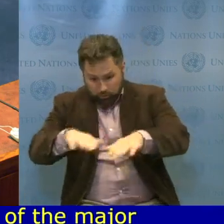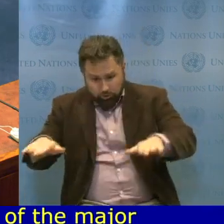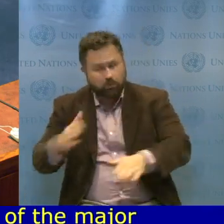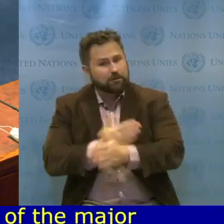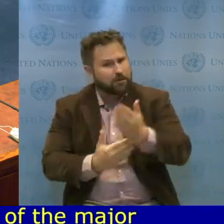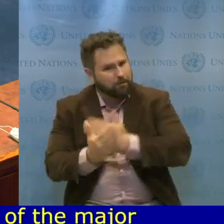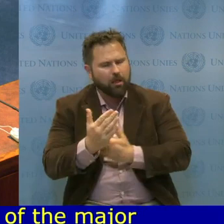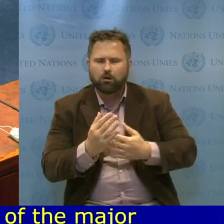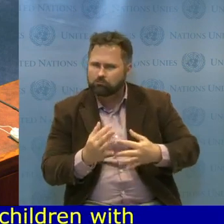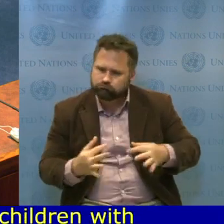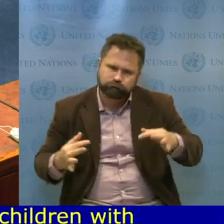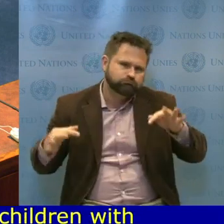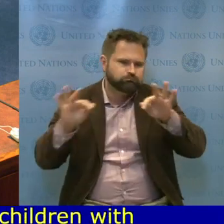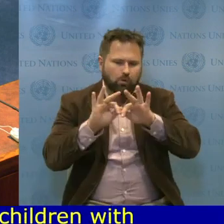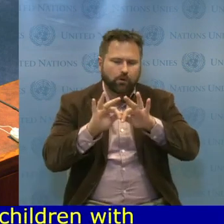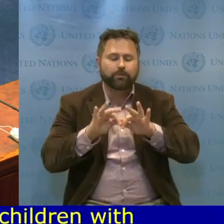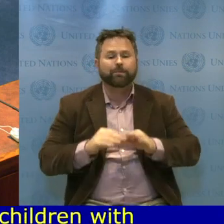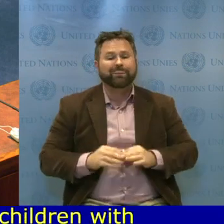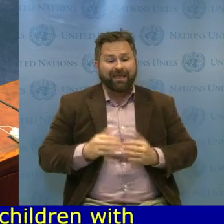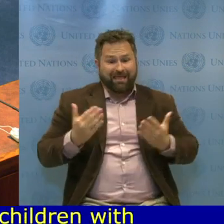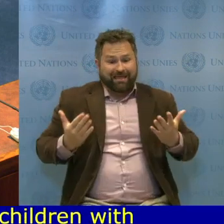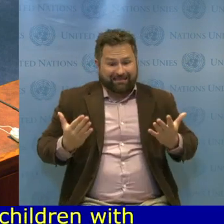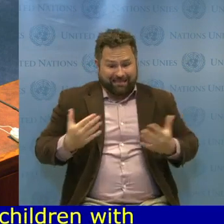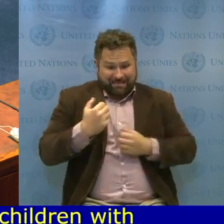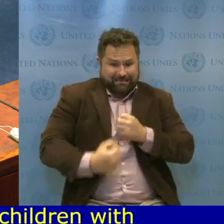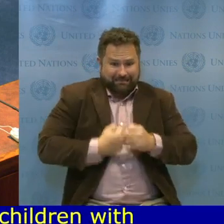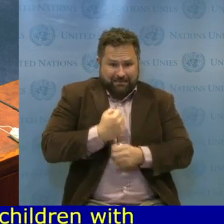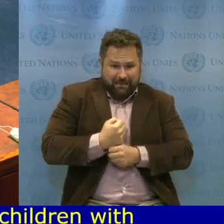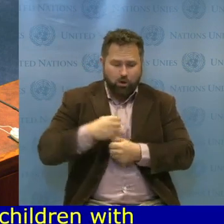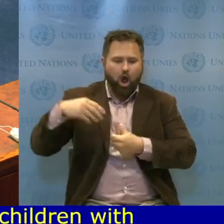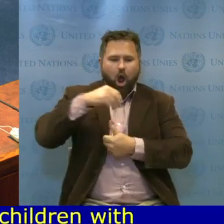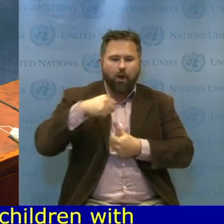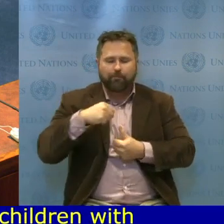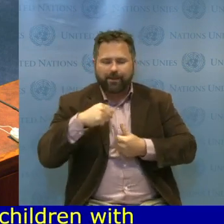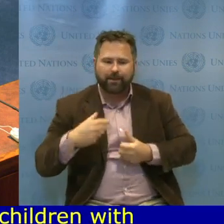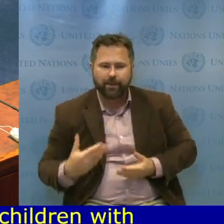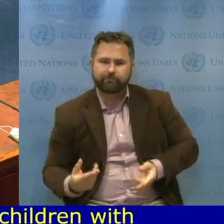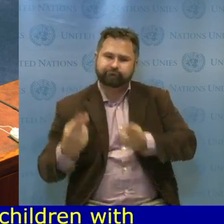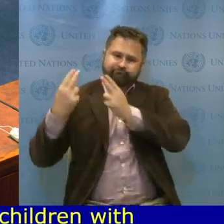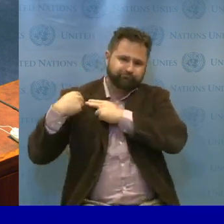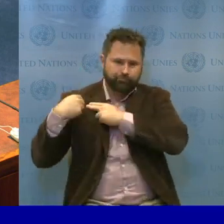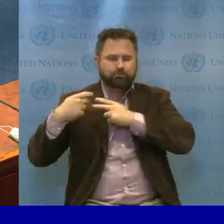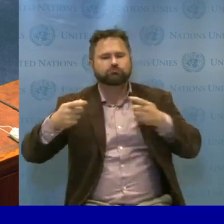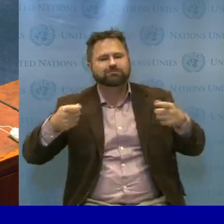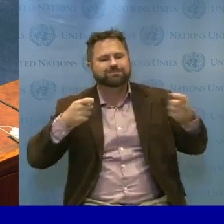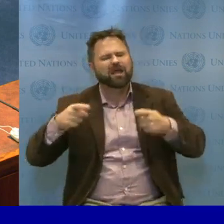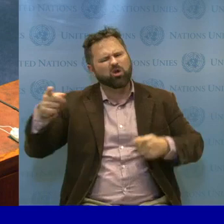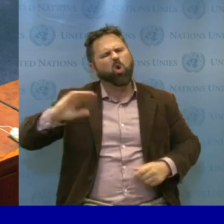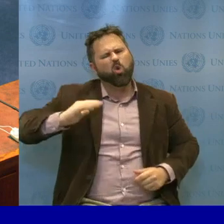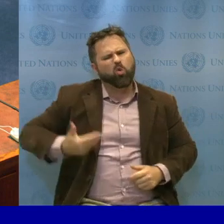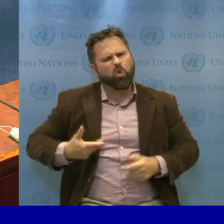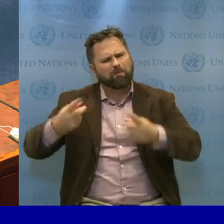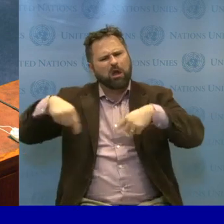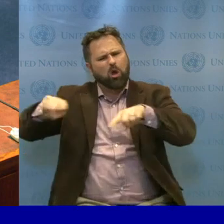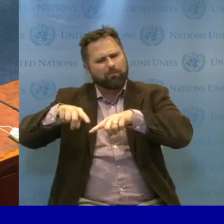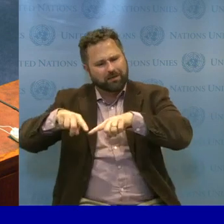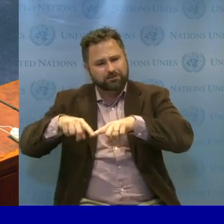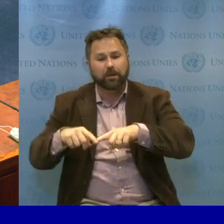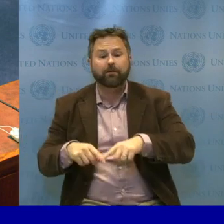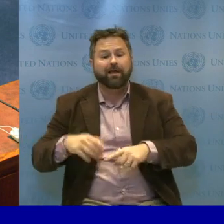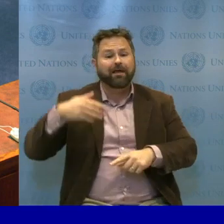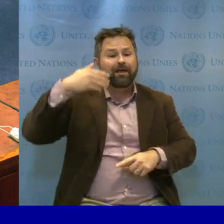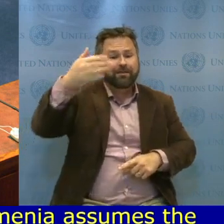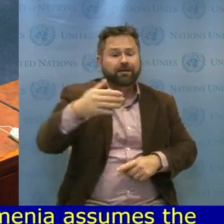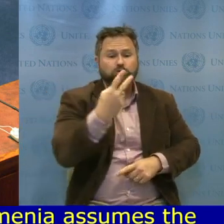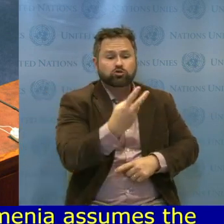Armenia assumed the chairmanship of UN Commission on Status of Women for its 64th session, an important junction when in 2020 UN member states will be celebrating